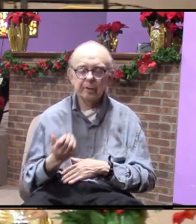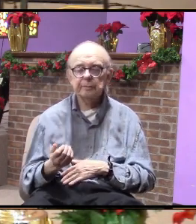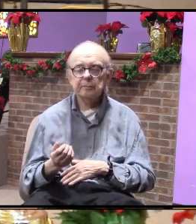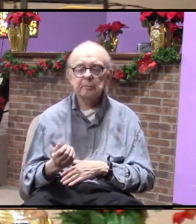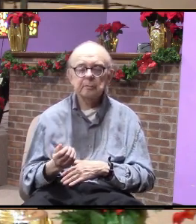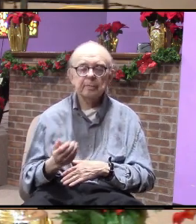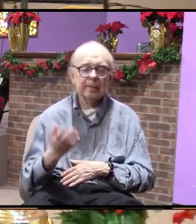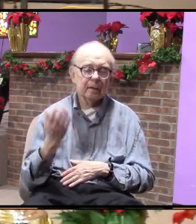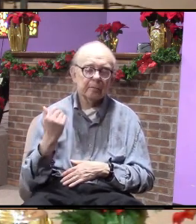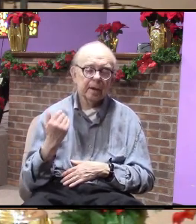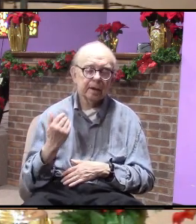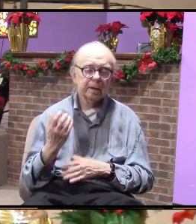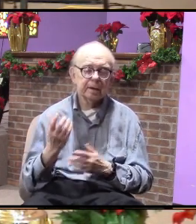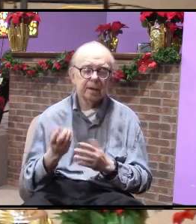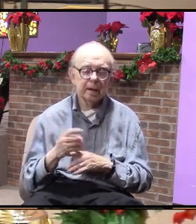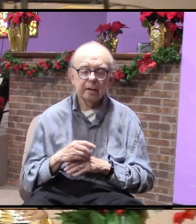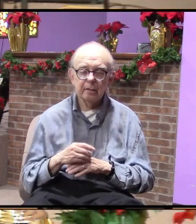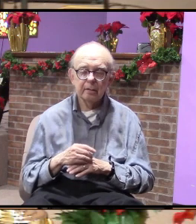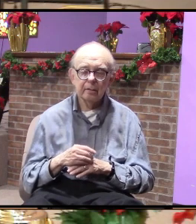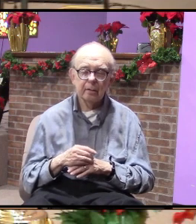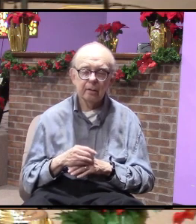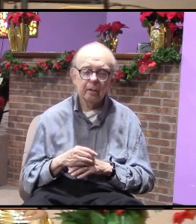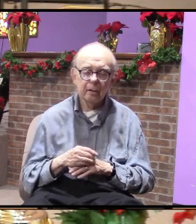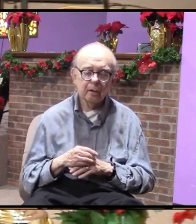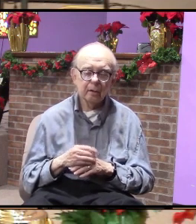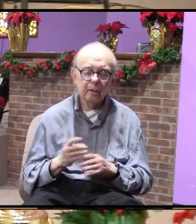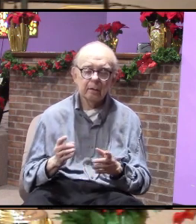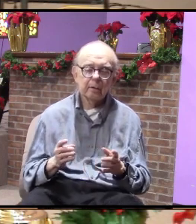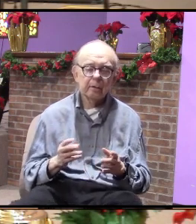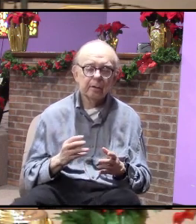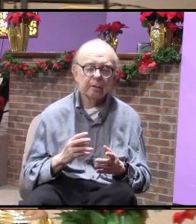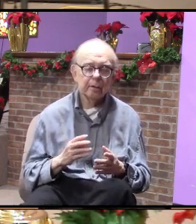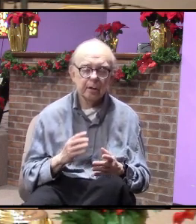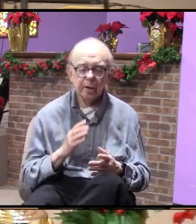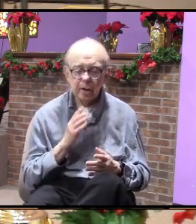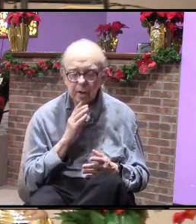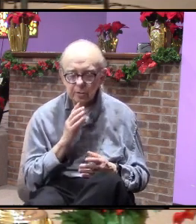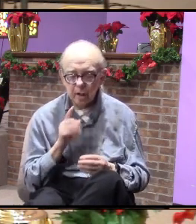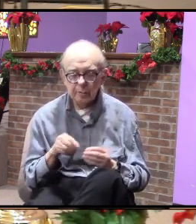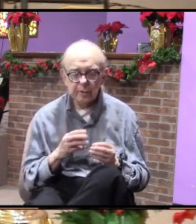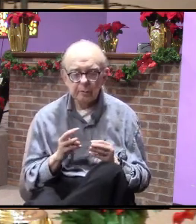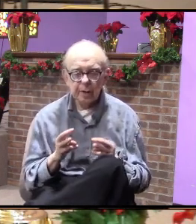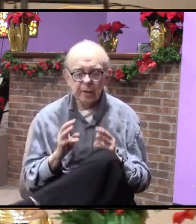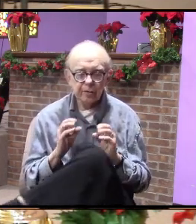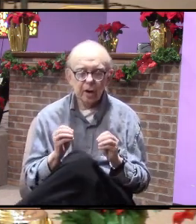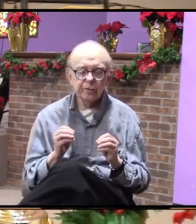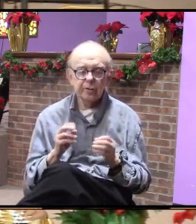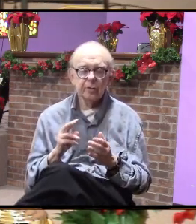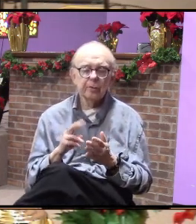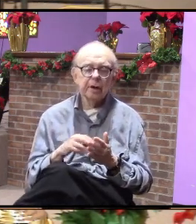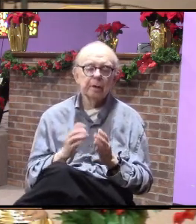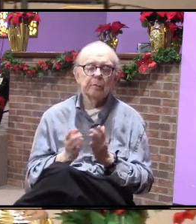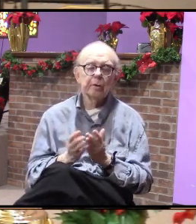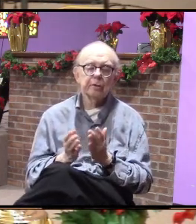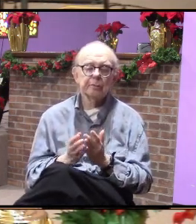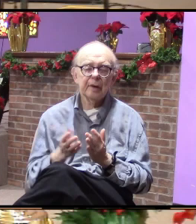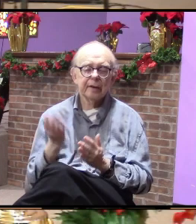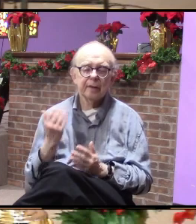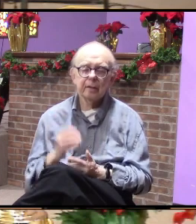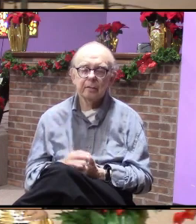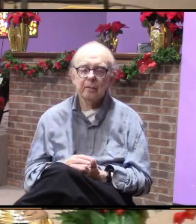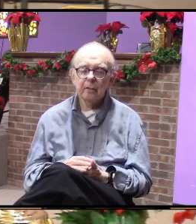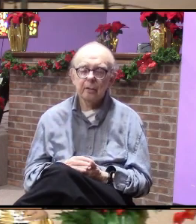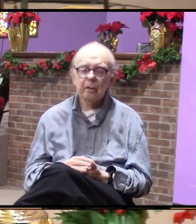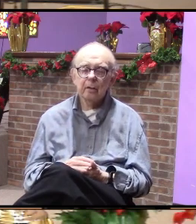see Sally, run, go catch Spot? Remember that?